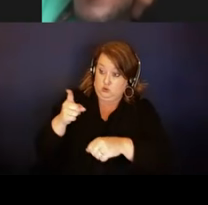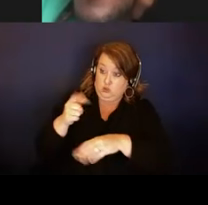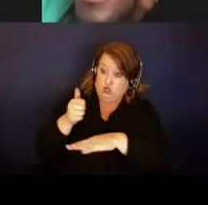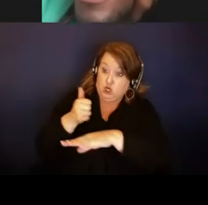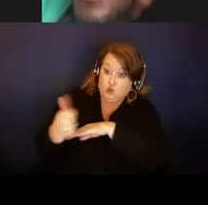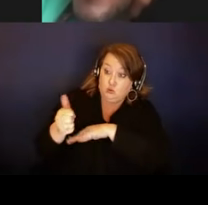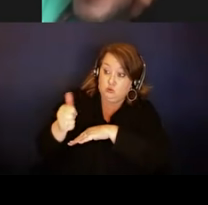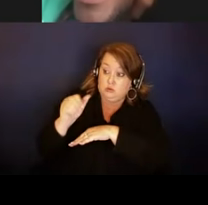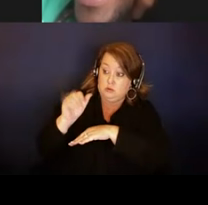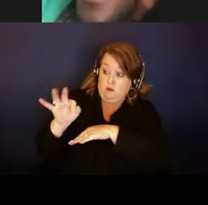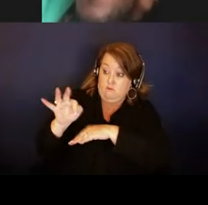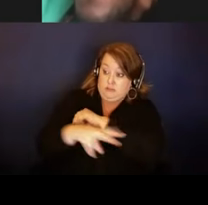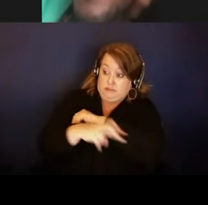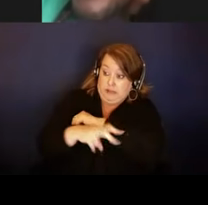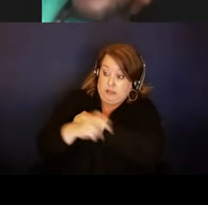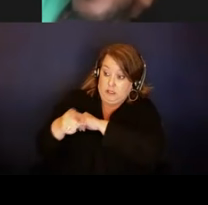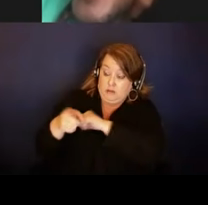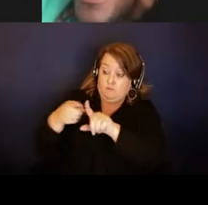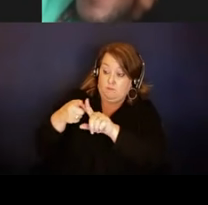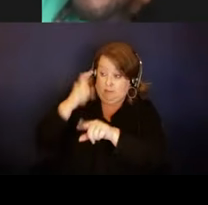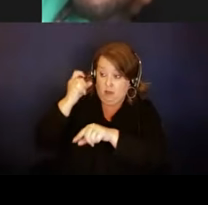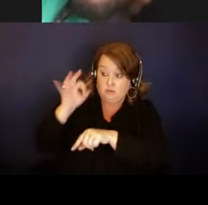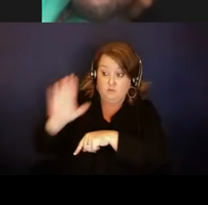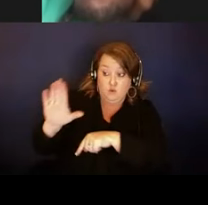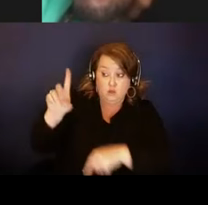it sounds like, because of your disability. Yeah.